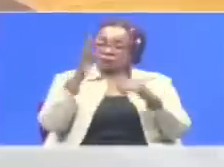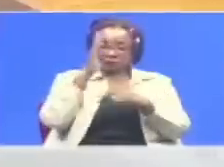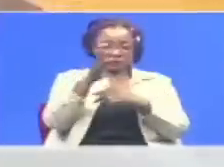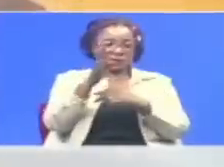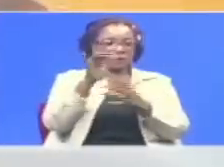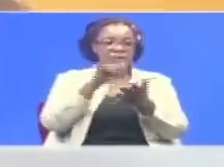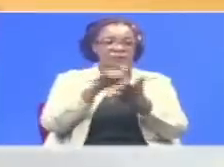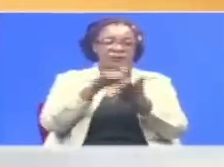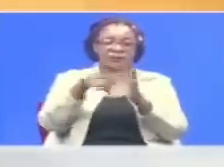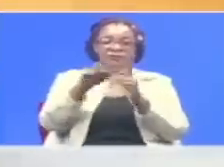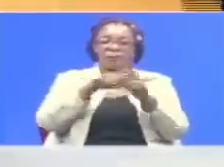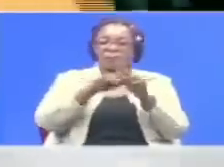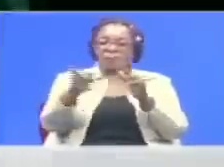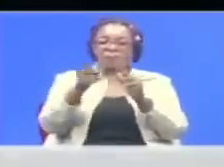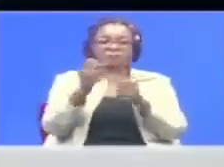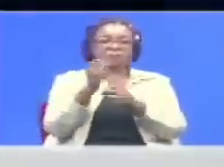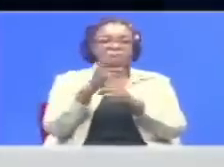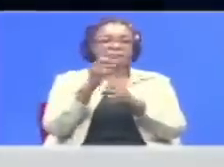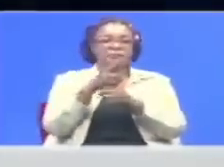fled the country in